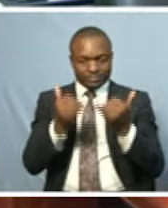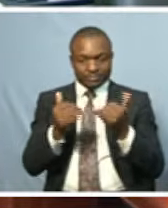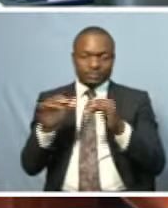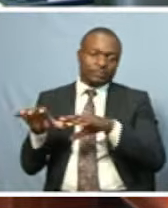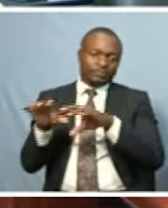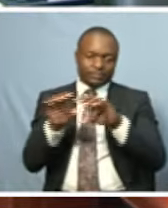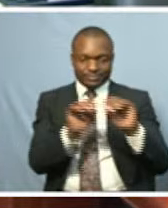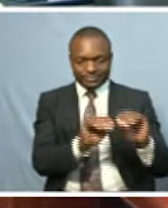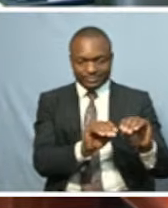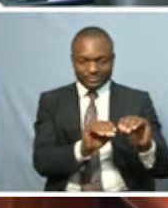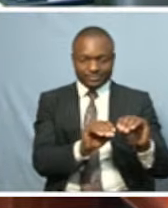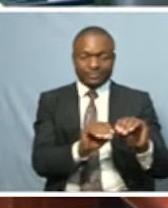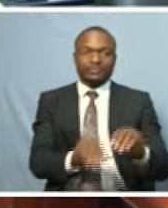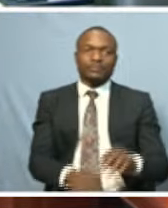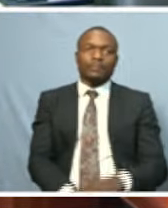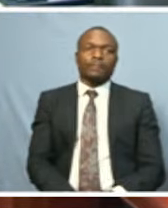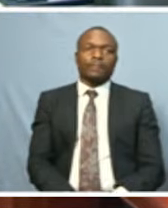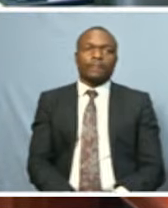do now adjourn.